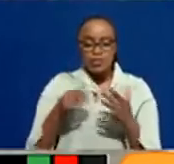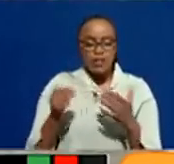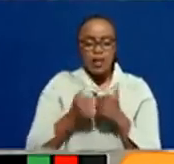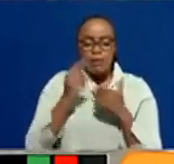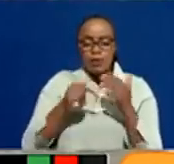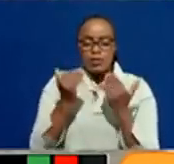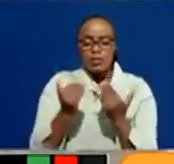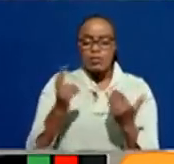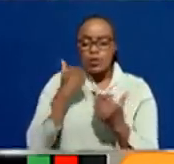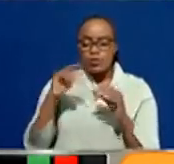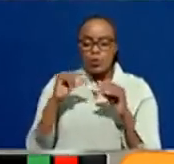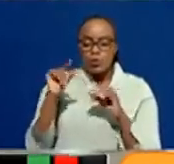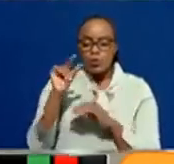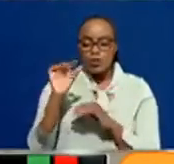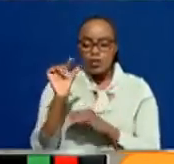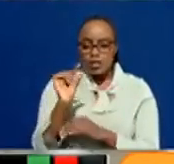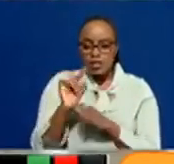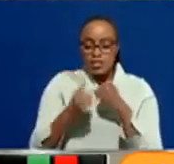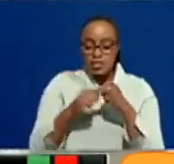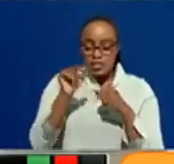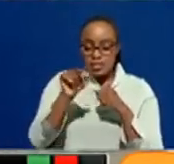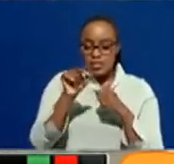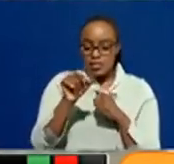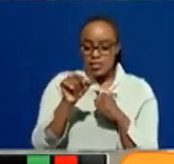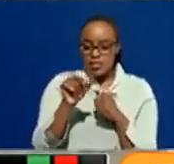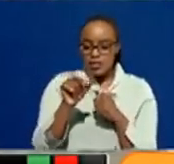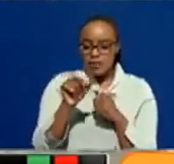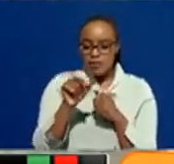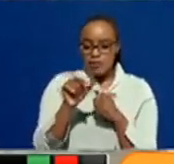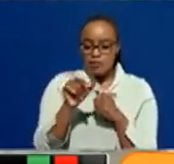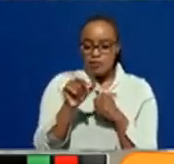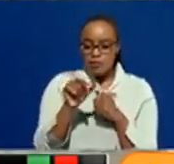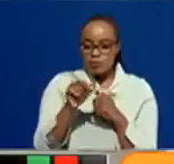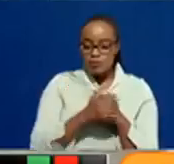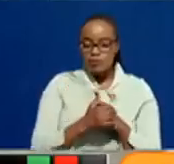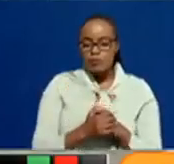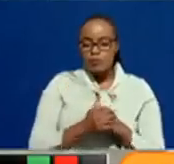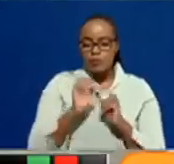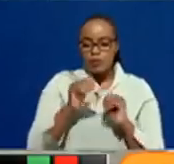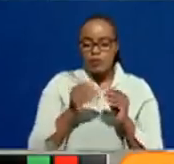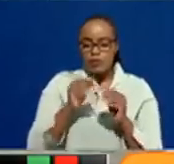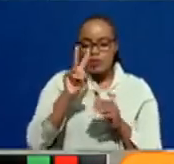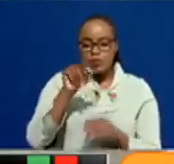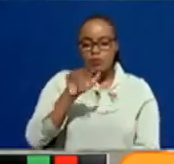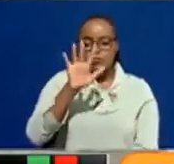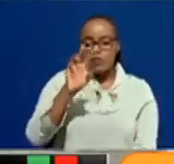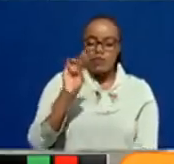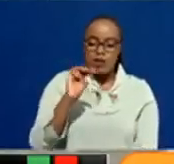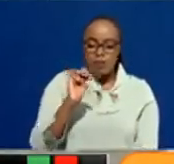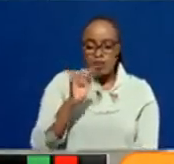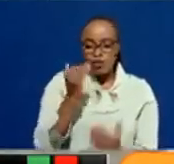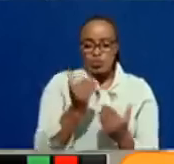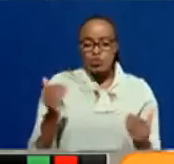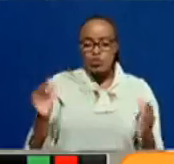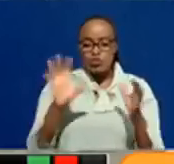going to happen to the case we're going to grid six? He's basically said that this surge that will lead to about 2.5 million kids getting